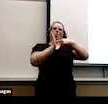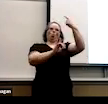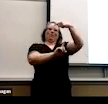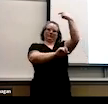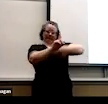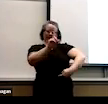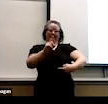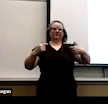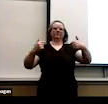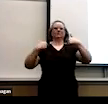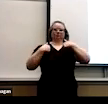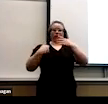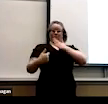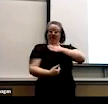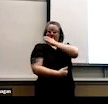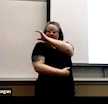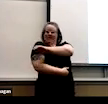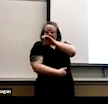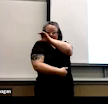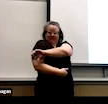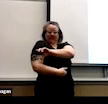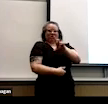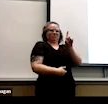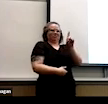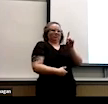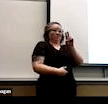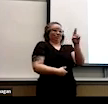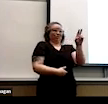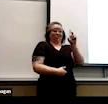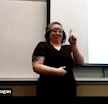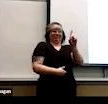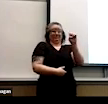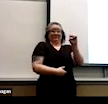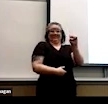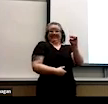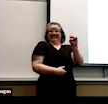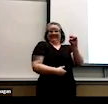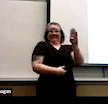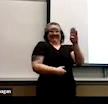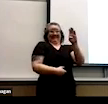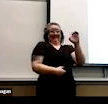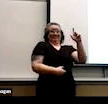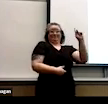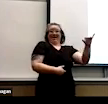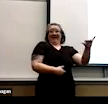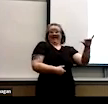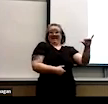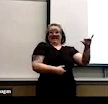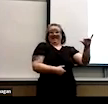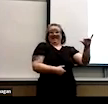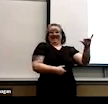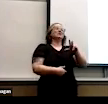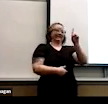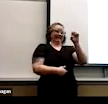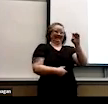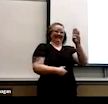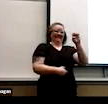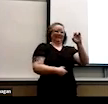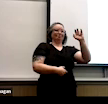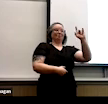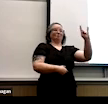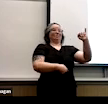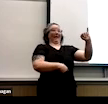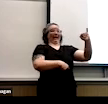and sees patients with me so that if they have, so that they don't have to go and have a separate appointment for their epilepsy, for example. And so that's